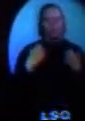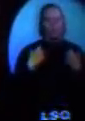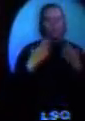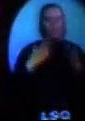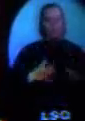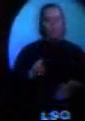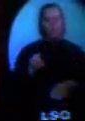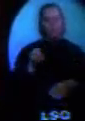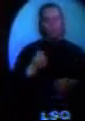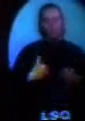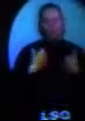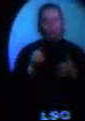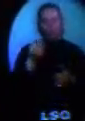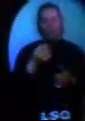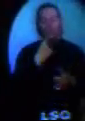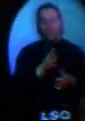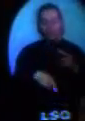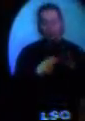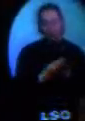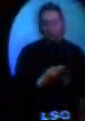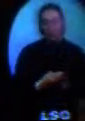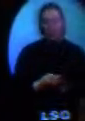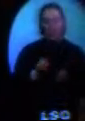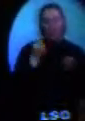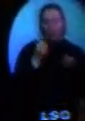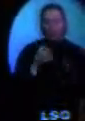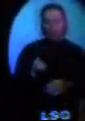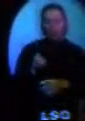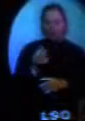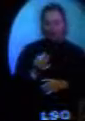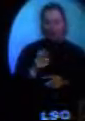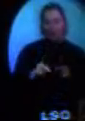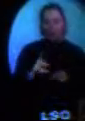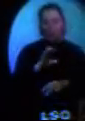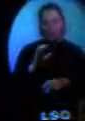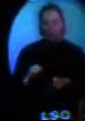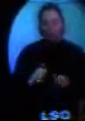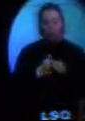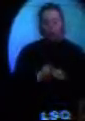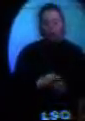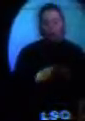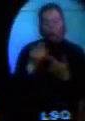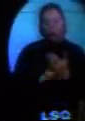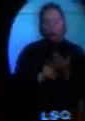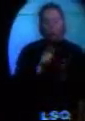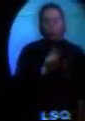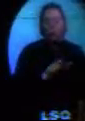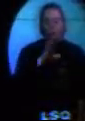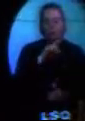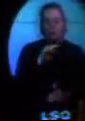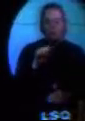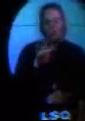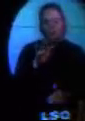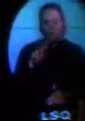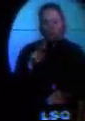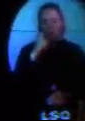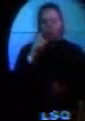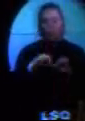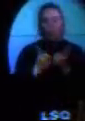information about Canadians provided under Bill C-42 to American security agencies can be used for any